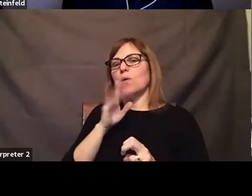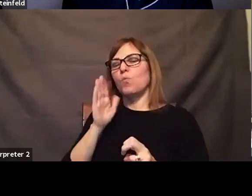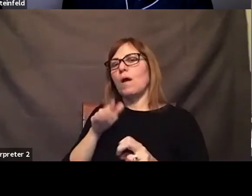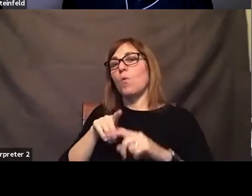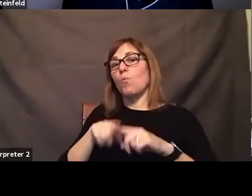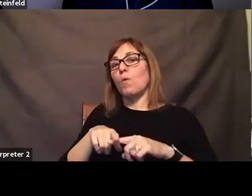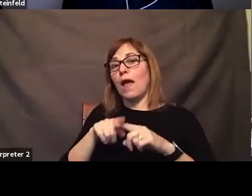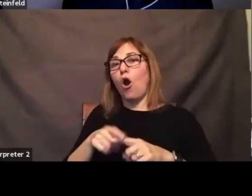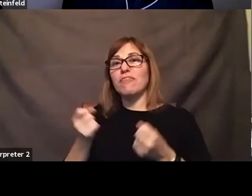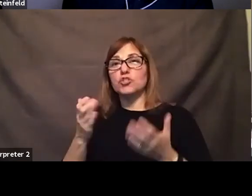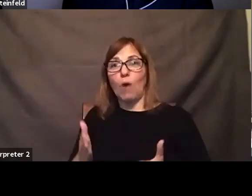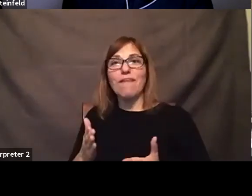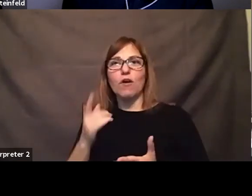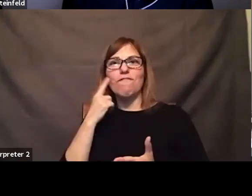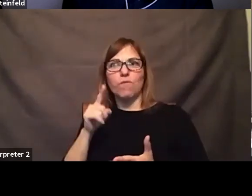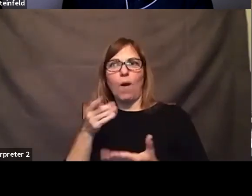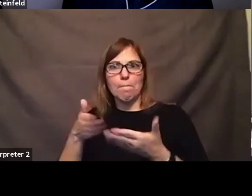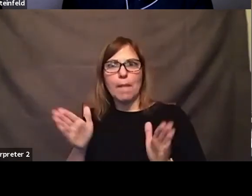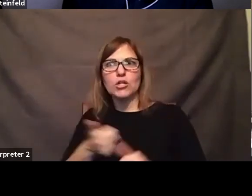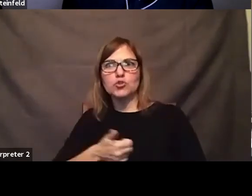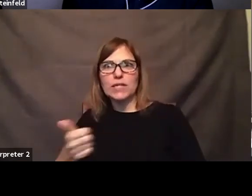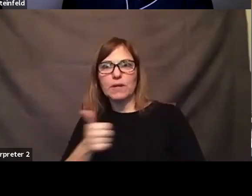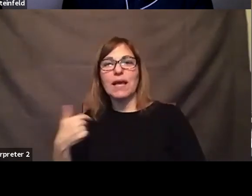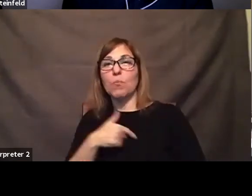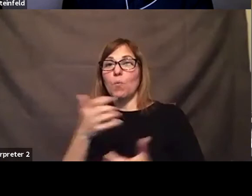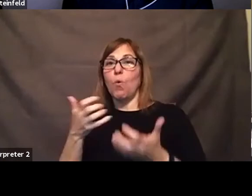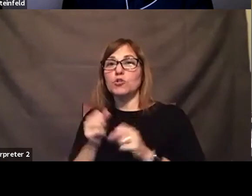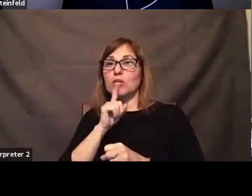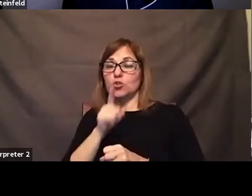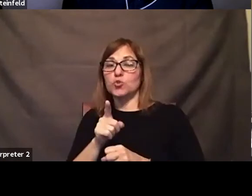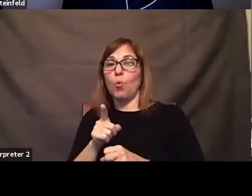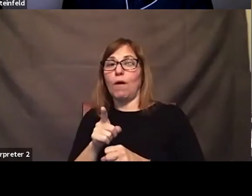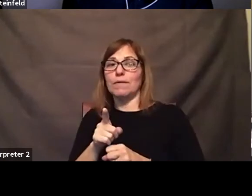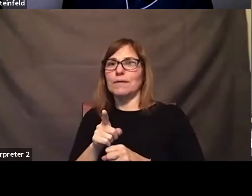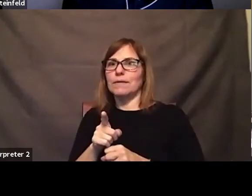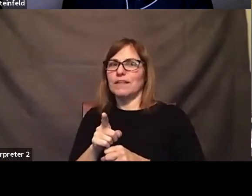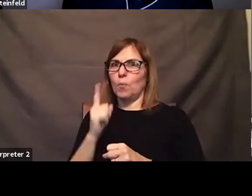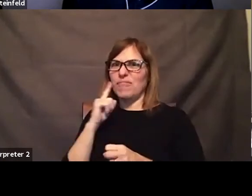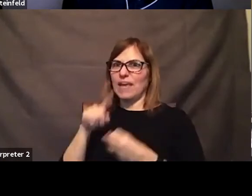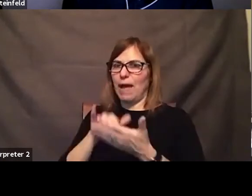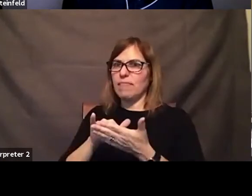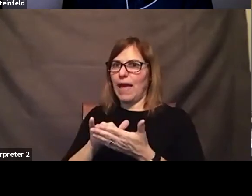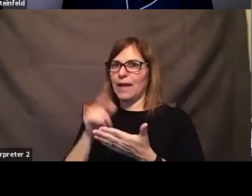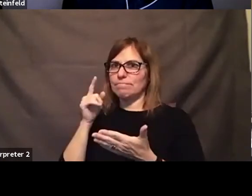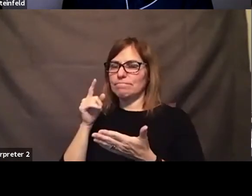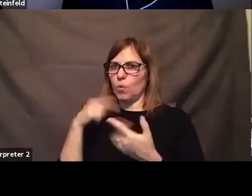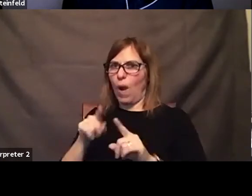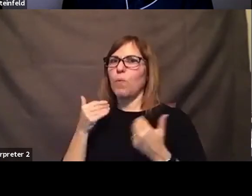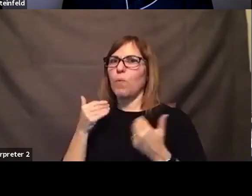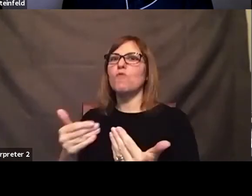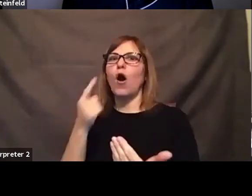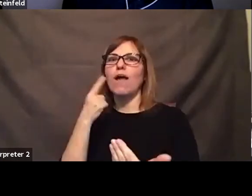and we want to make sure as we move forward with autonomous vehicles. I do think the smartphone is a good analogy. If